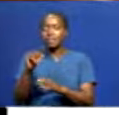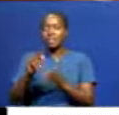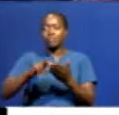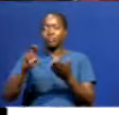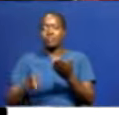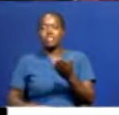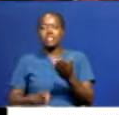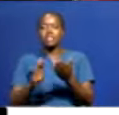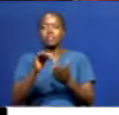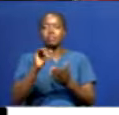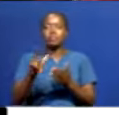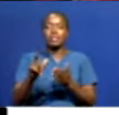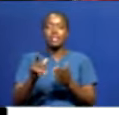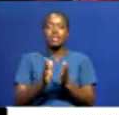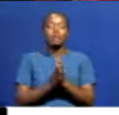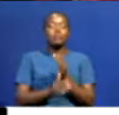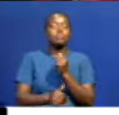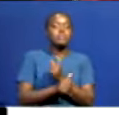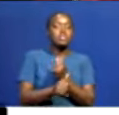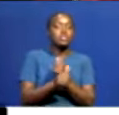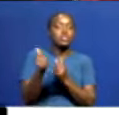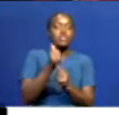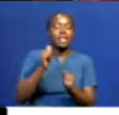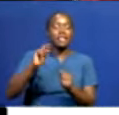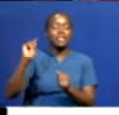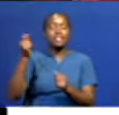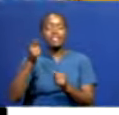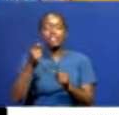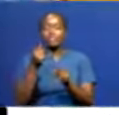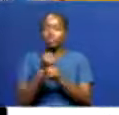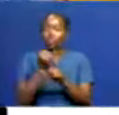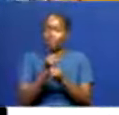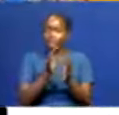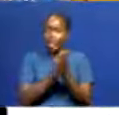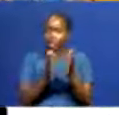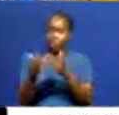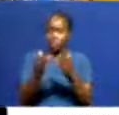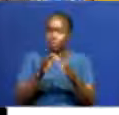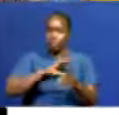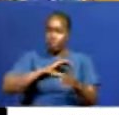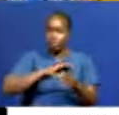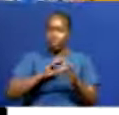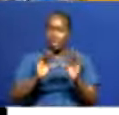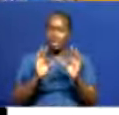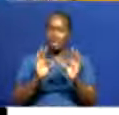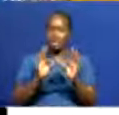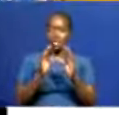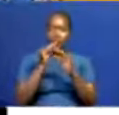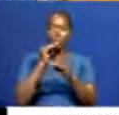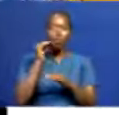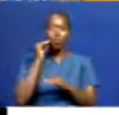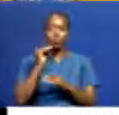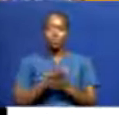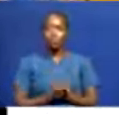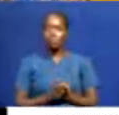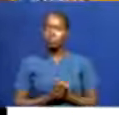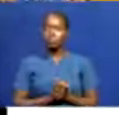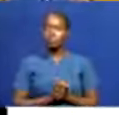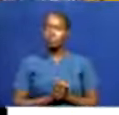the bill would be tantamount to denying Kenyans jobs and the opportunity to own decent homes.